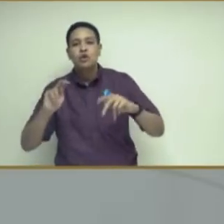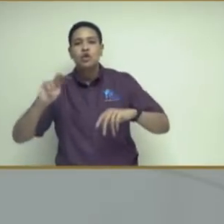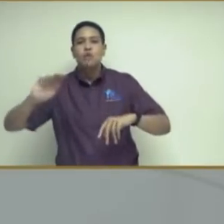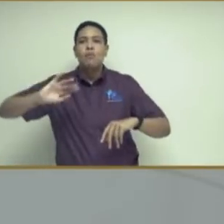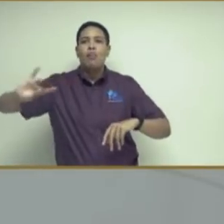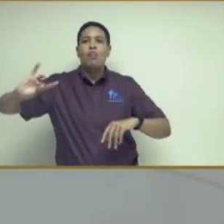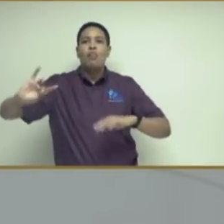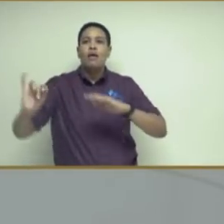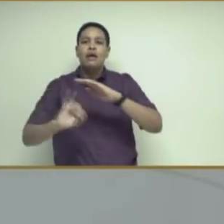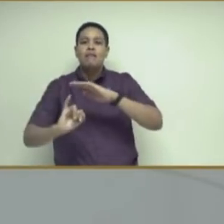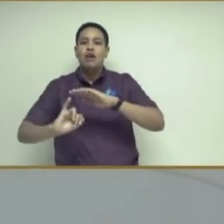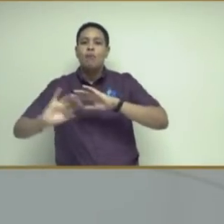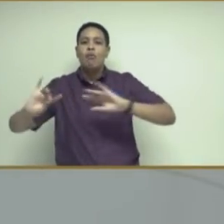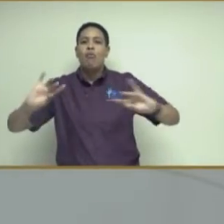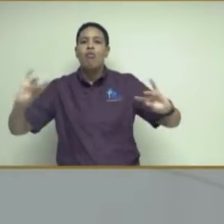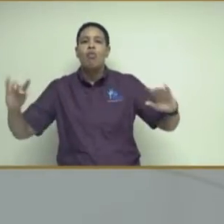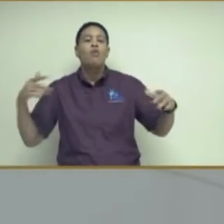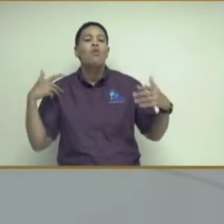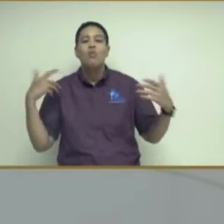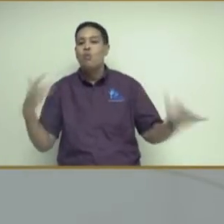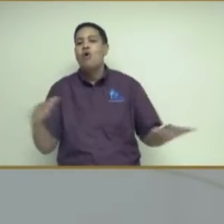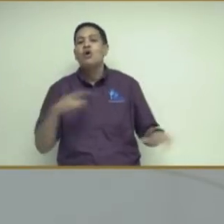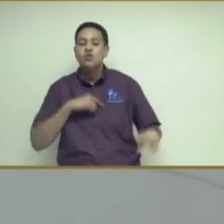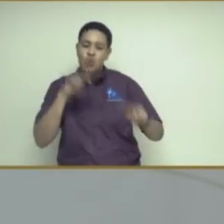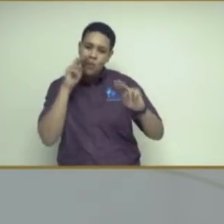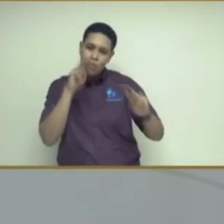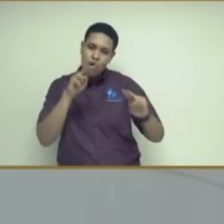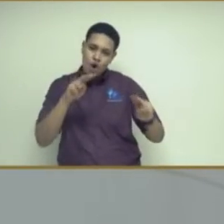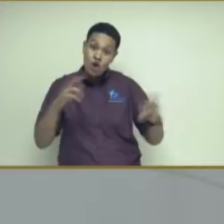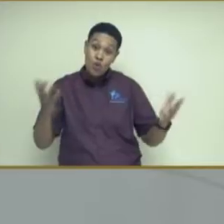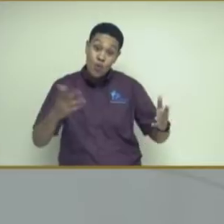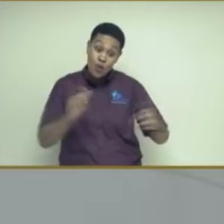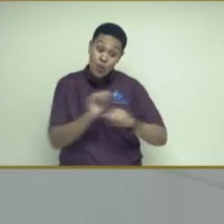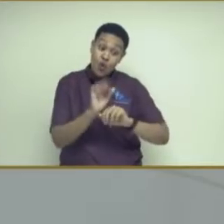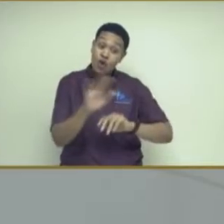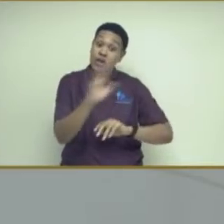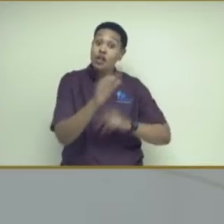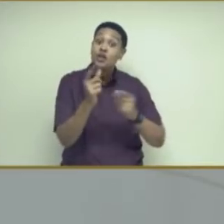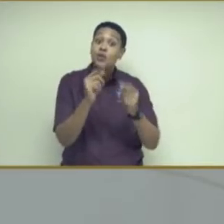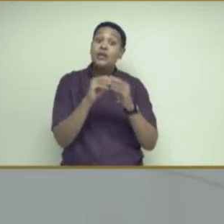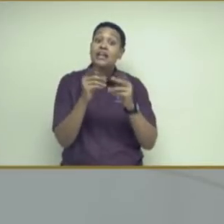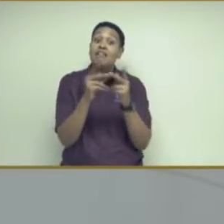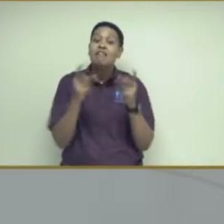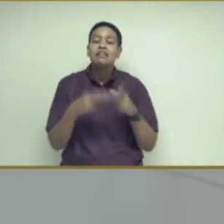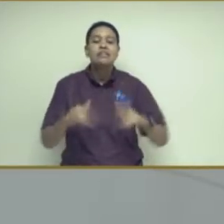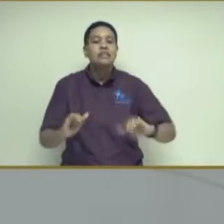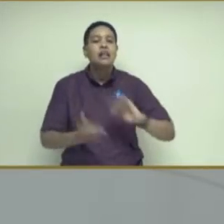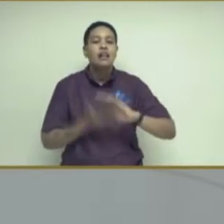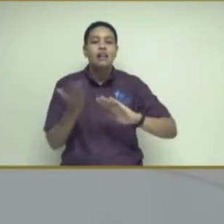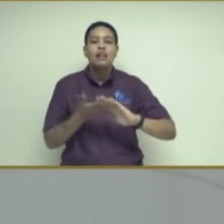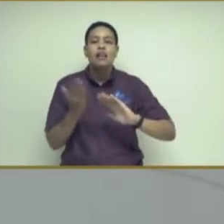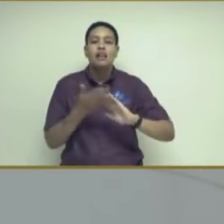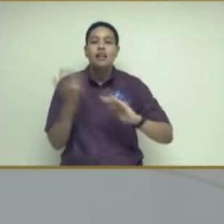these facilities. And so therefore the monitoring of the workers within the facilities continue.